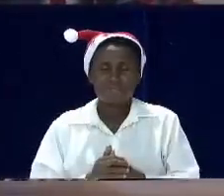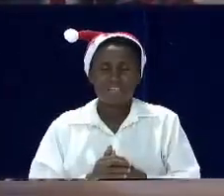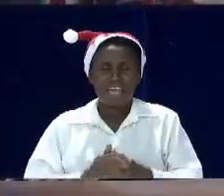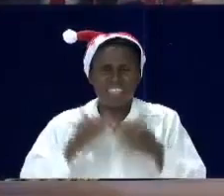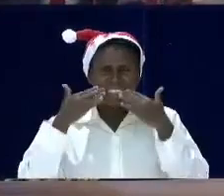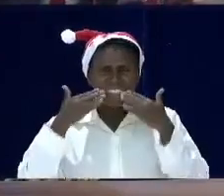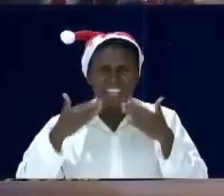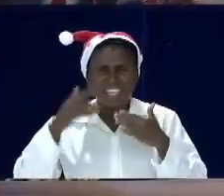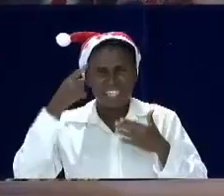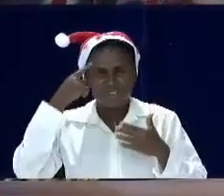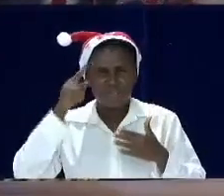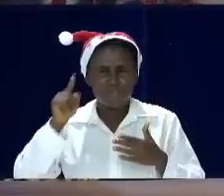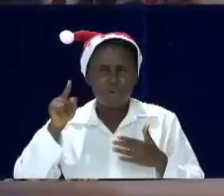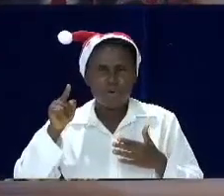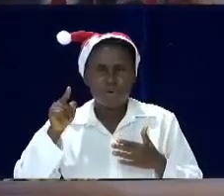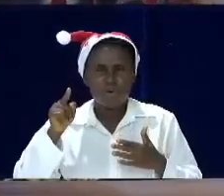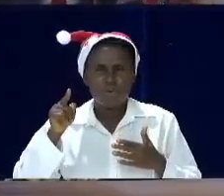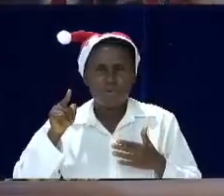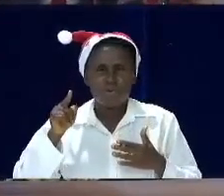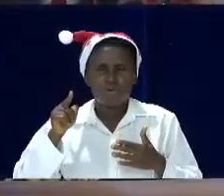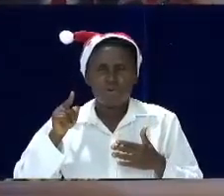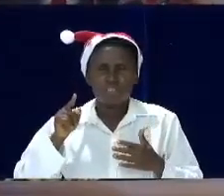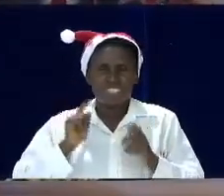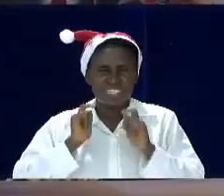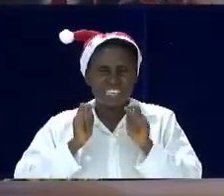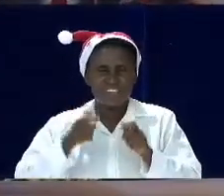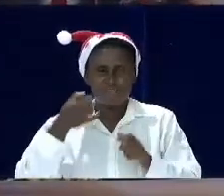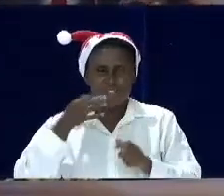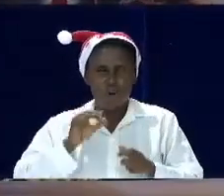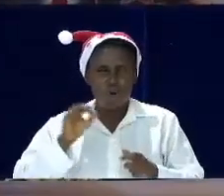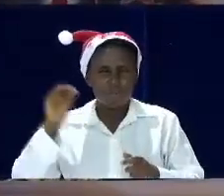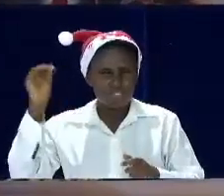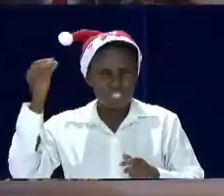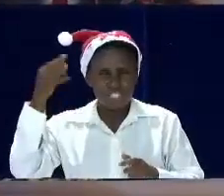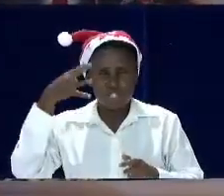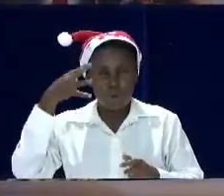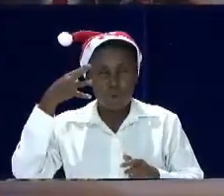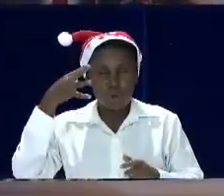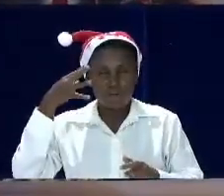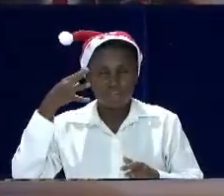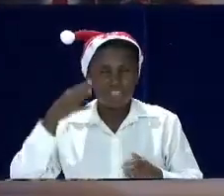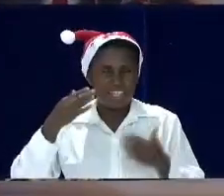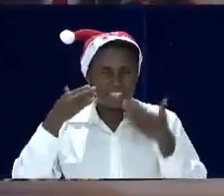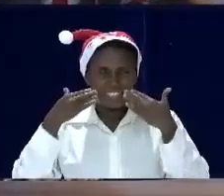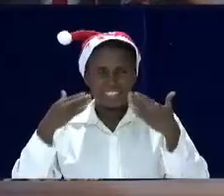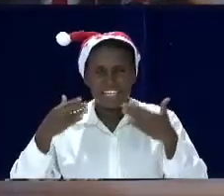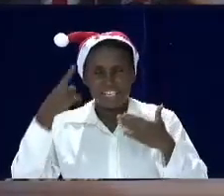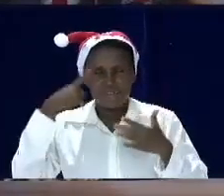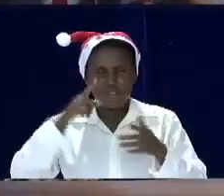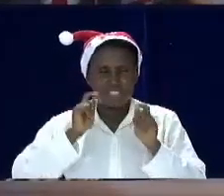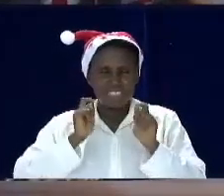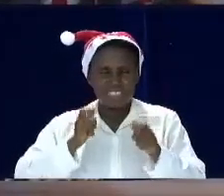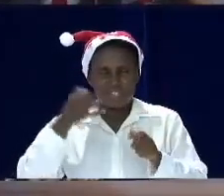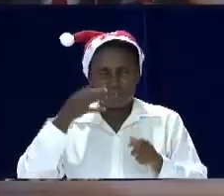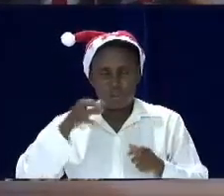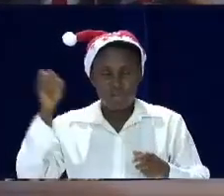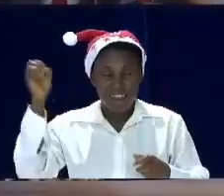Thank you for the gift of sunshine. Thank you for the gift of nights.